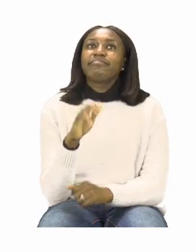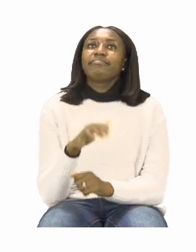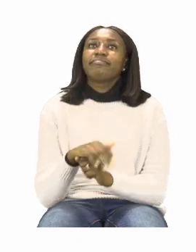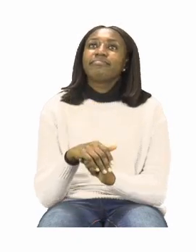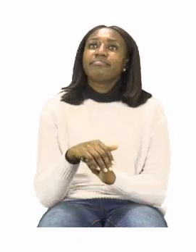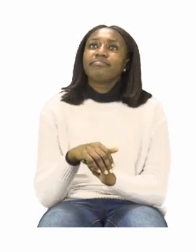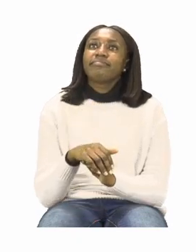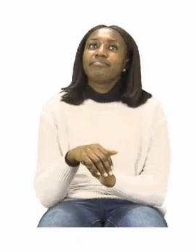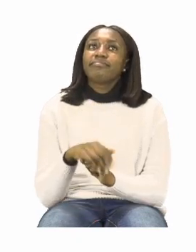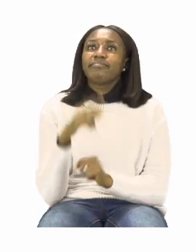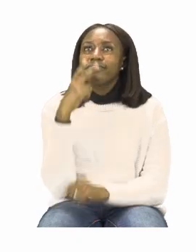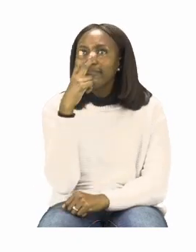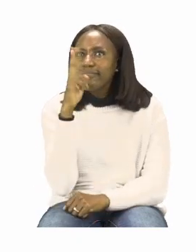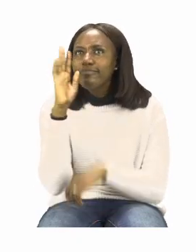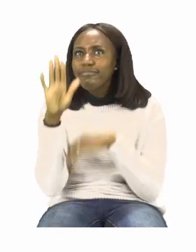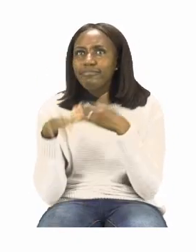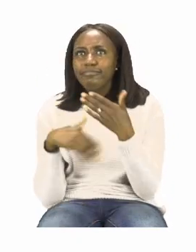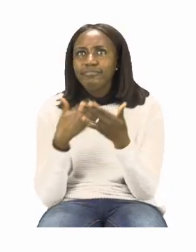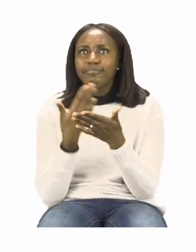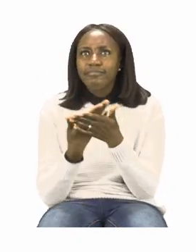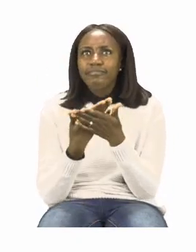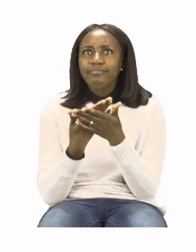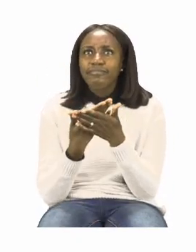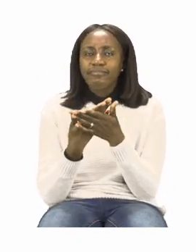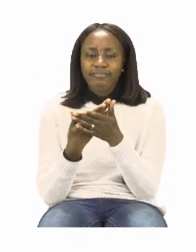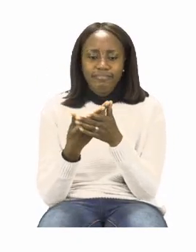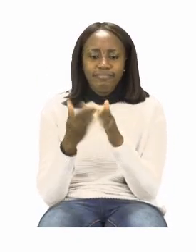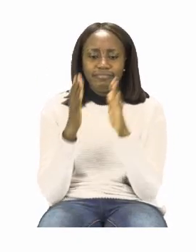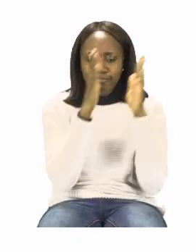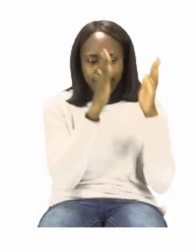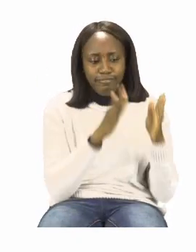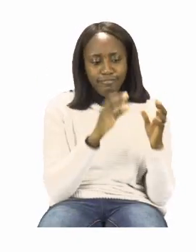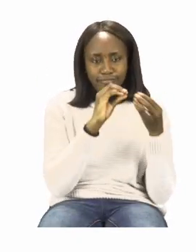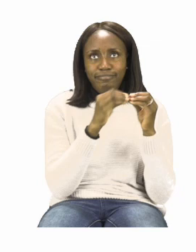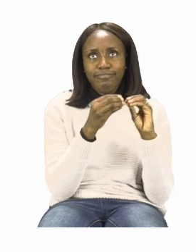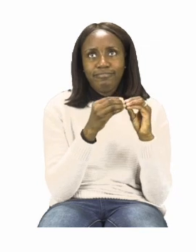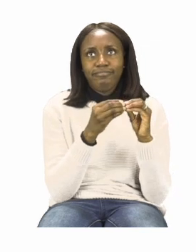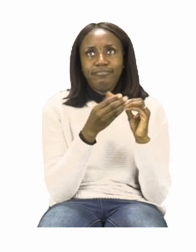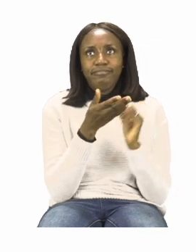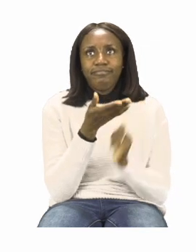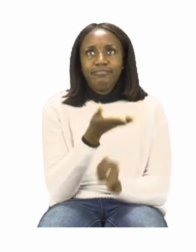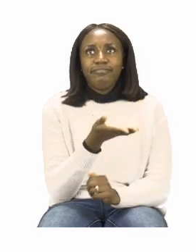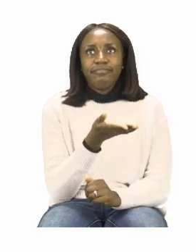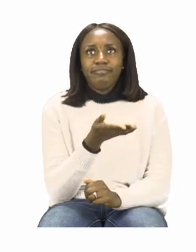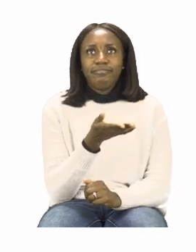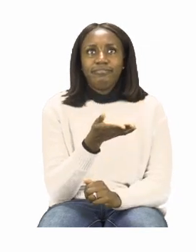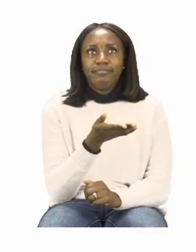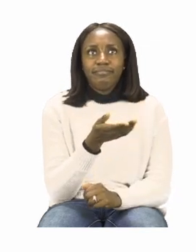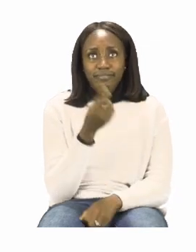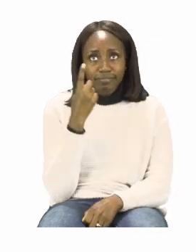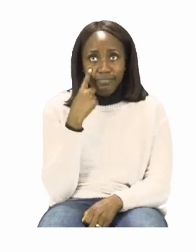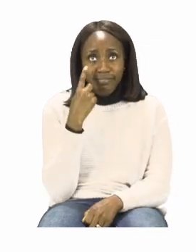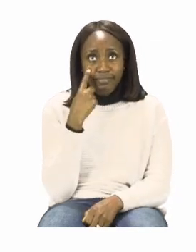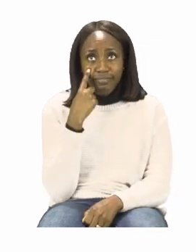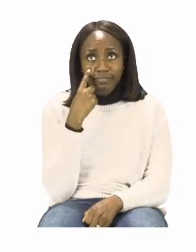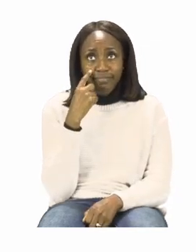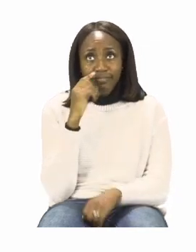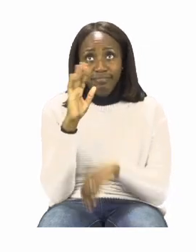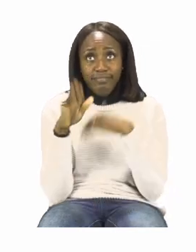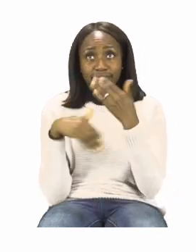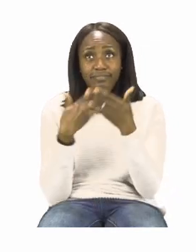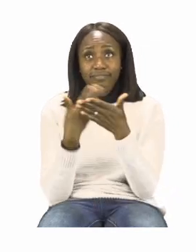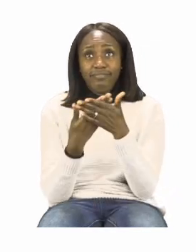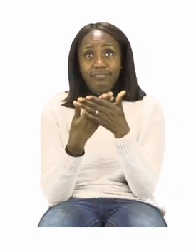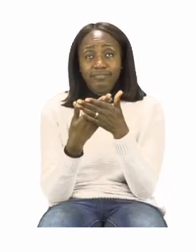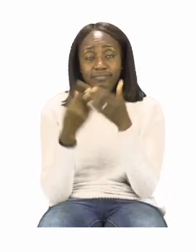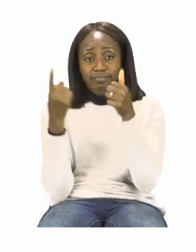at the pictures and the numbers. So in the first picture, we